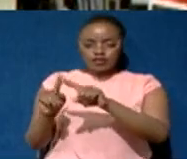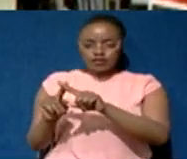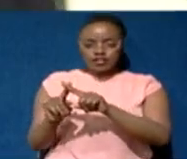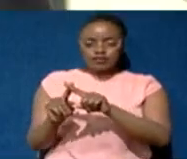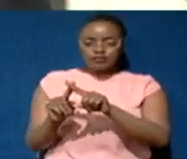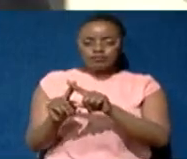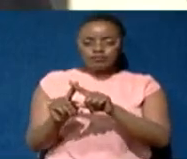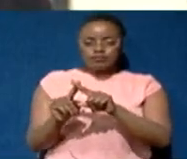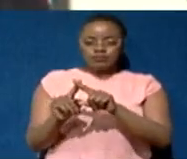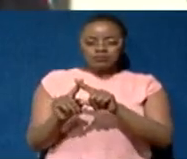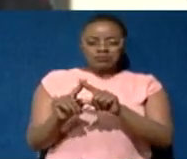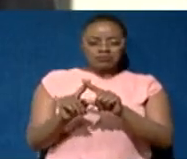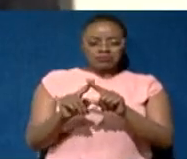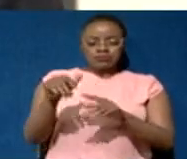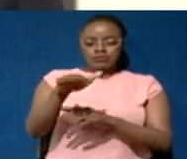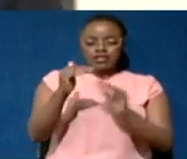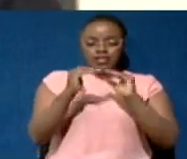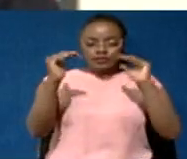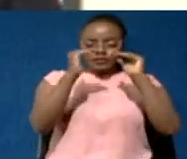entire spectrum,